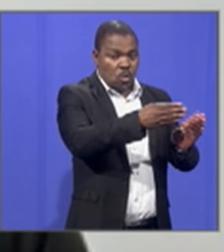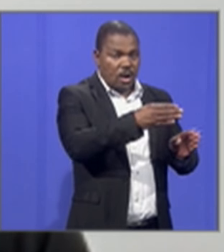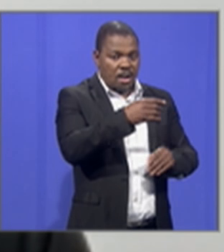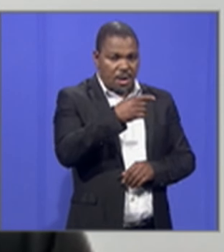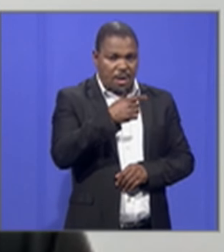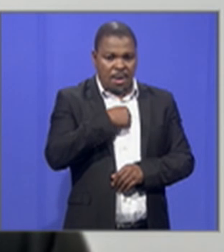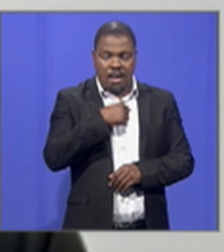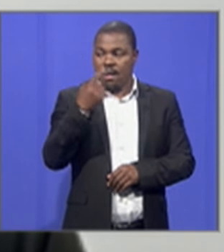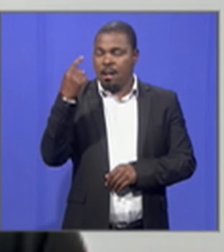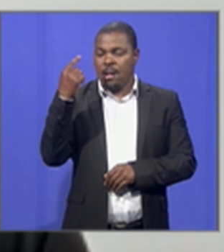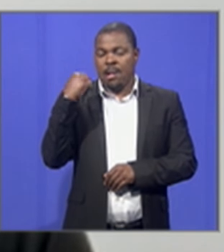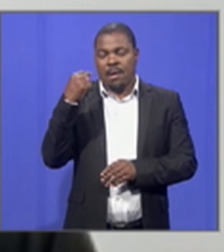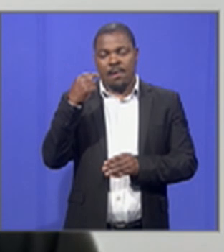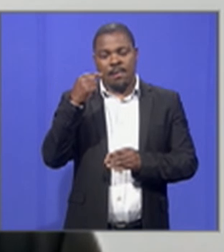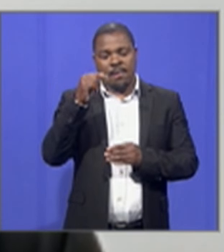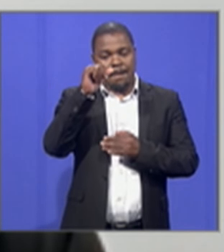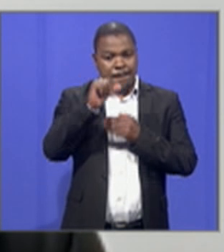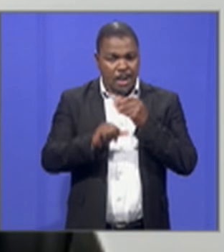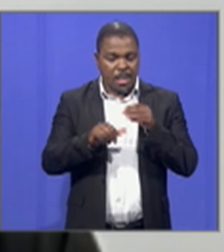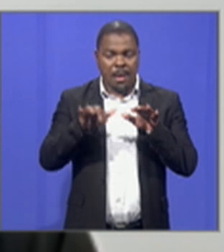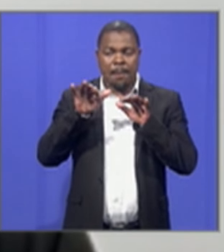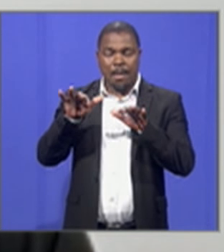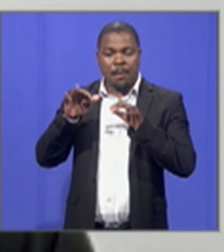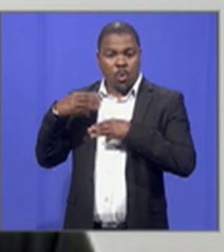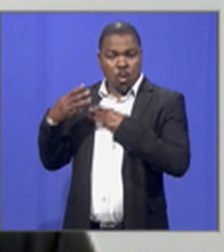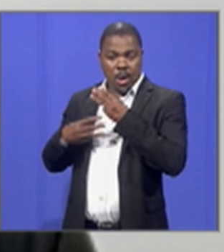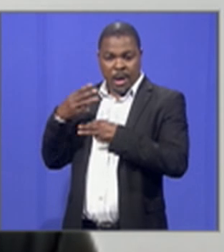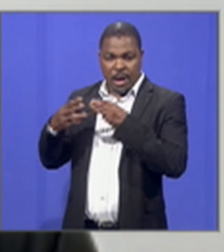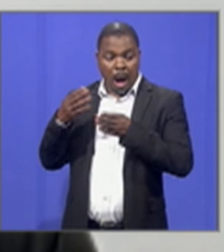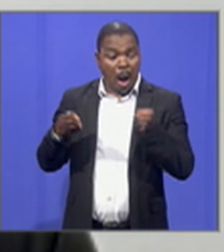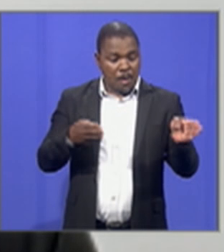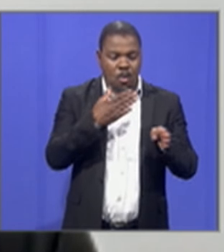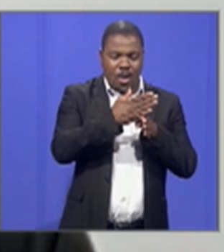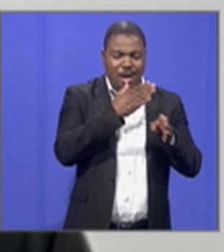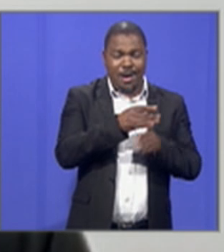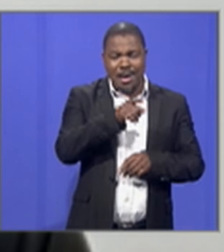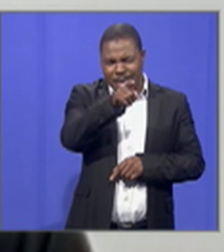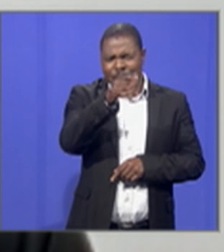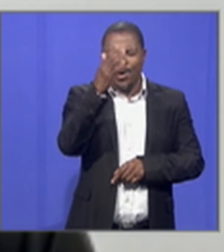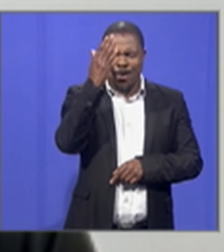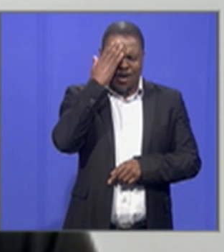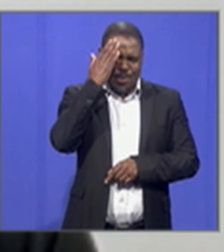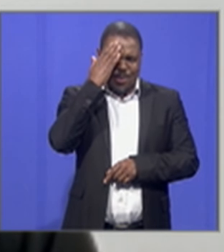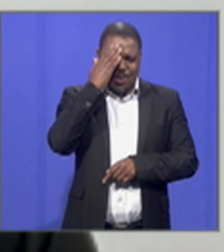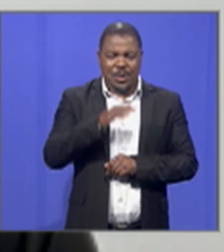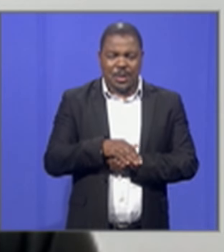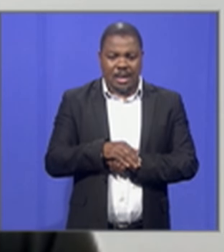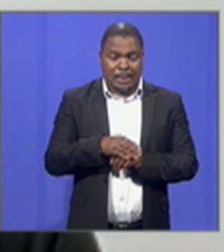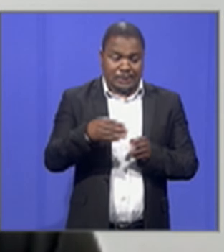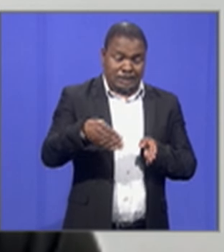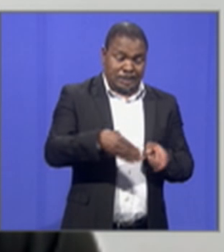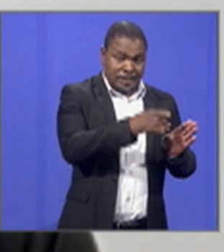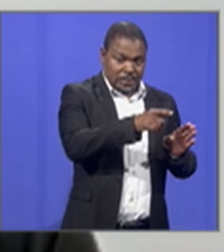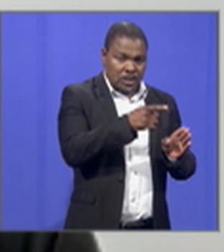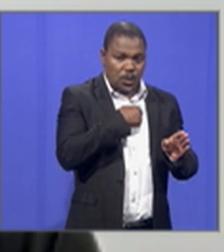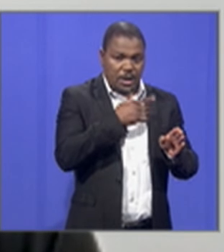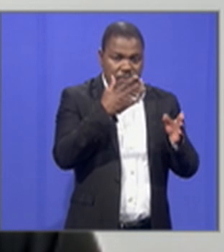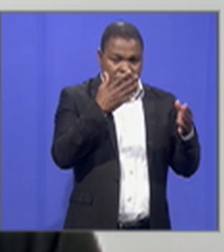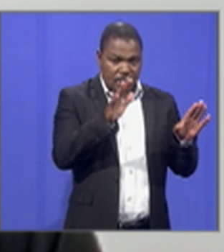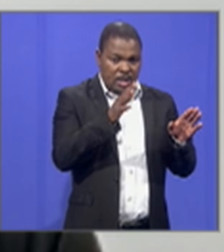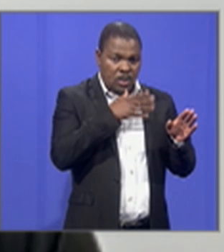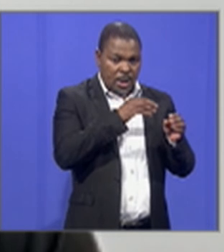gona kgwedi ya go fela ba public works ba le gare ba bereka o e tseba gabotse gore tsela yela le ge re bolela gone bjale ba